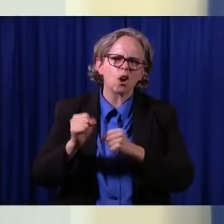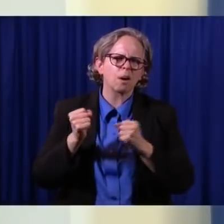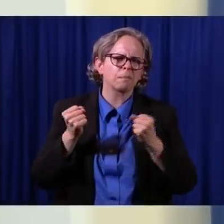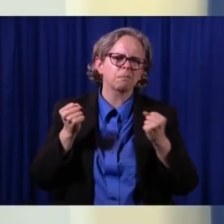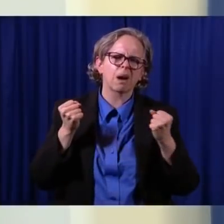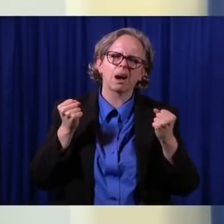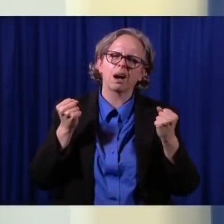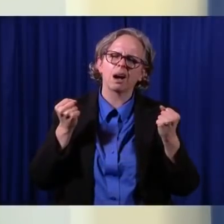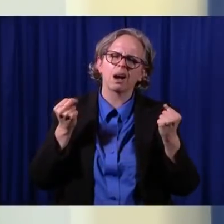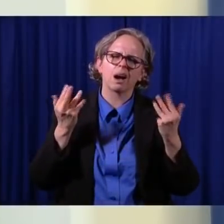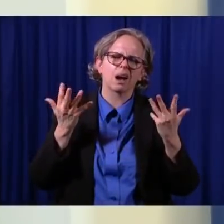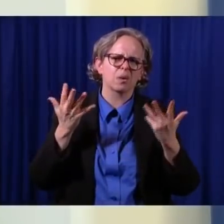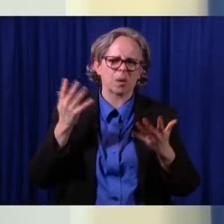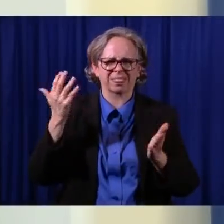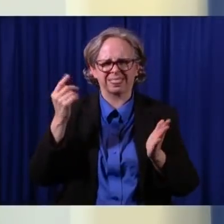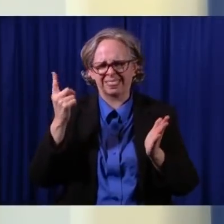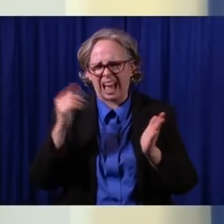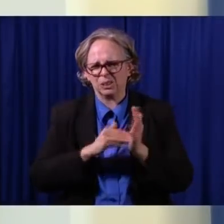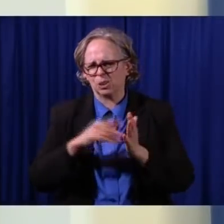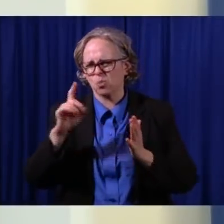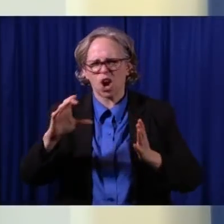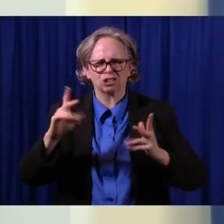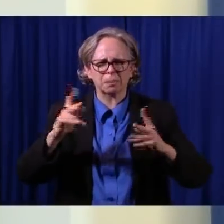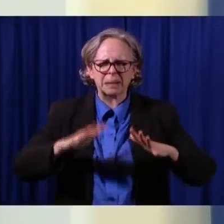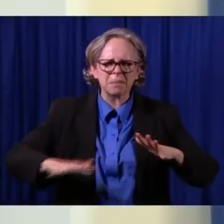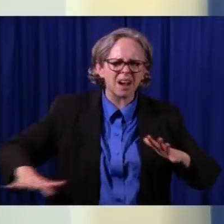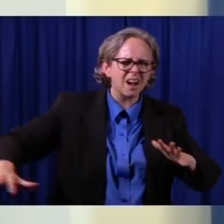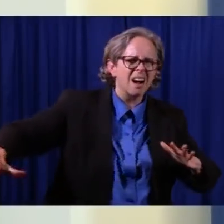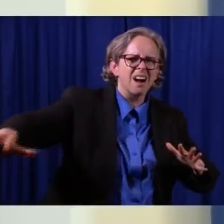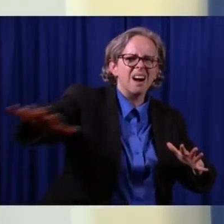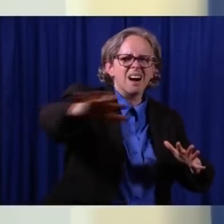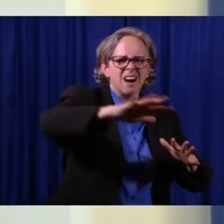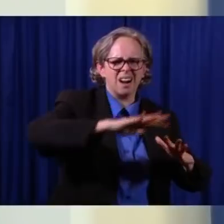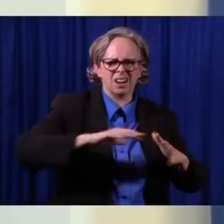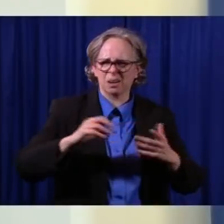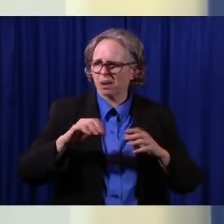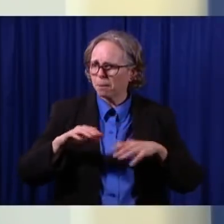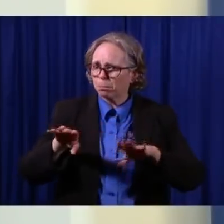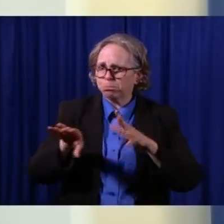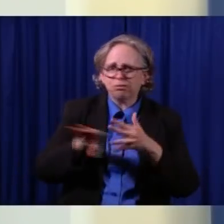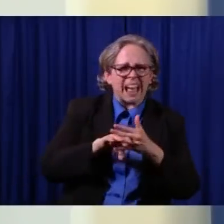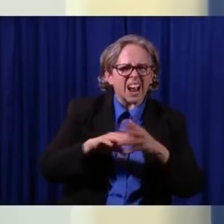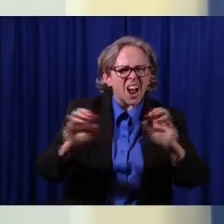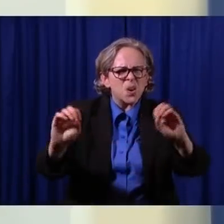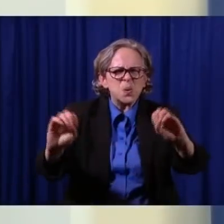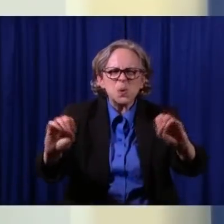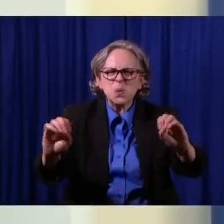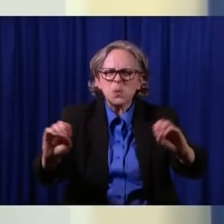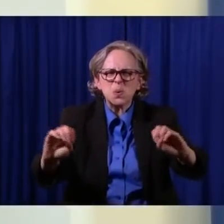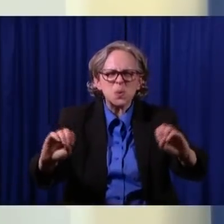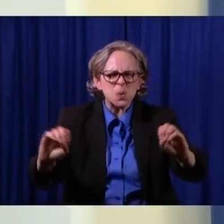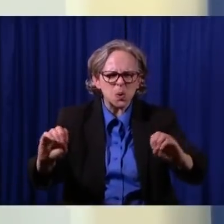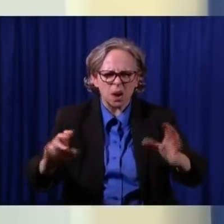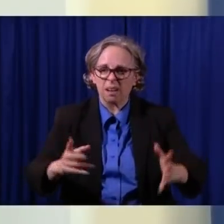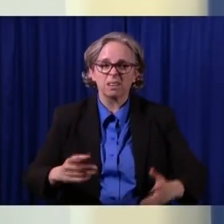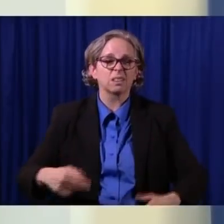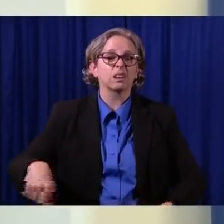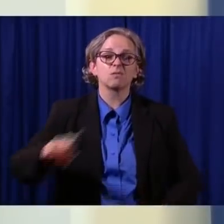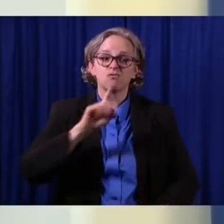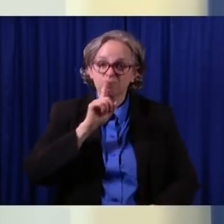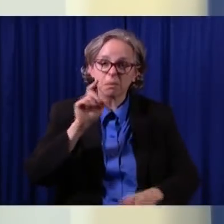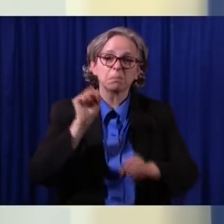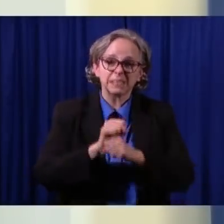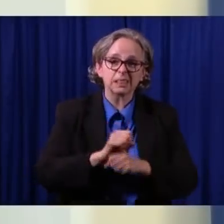always for you, but certainly since January when we began this journey. And I see them as the order of the good. And then the local health departments,